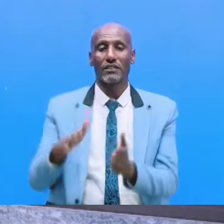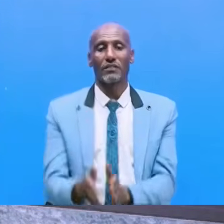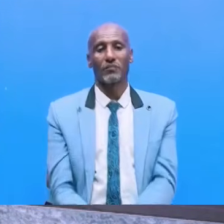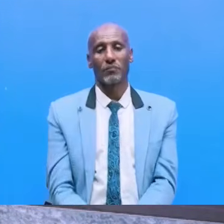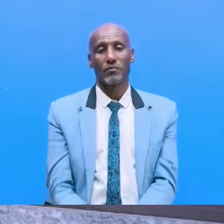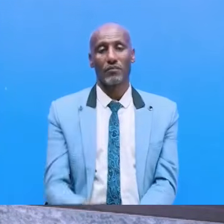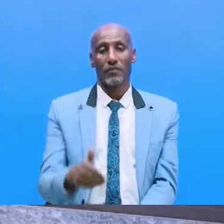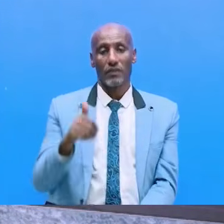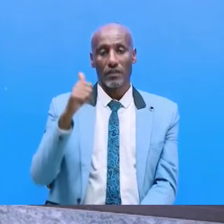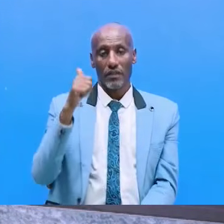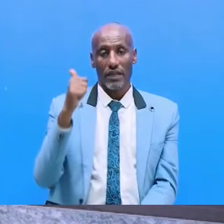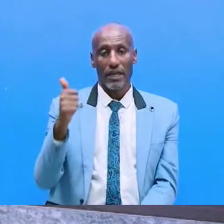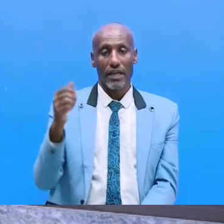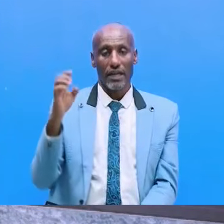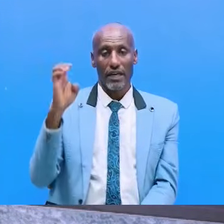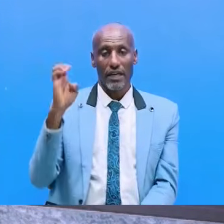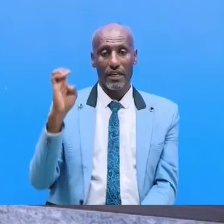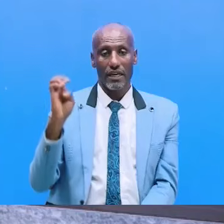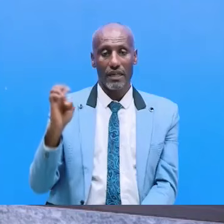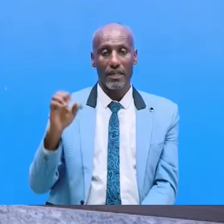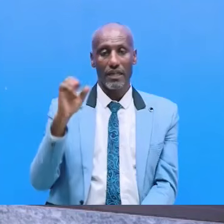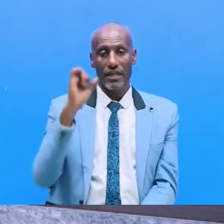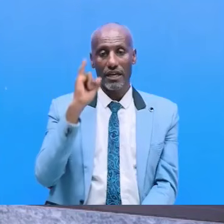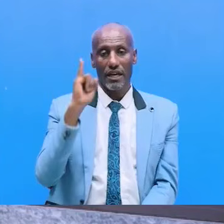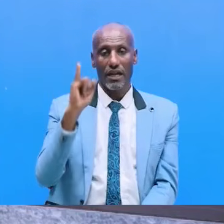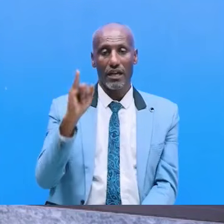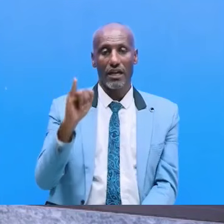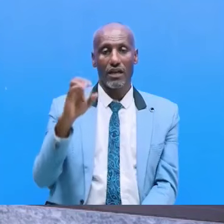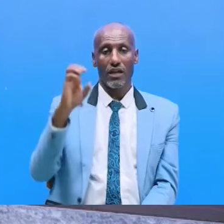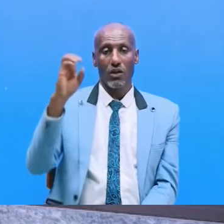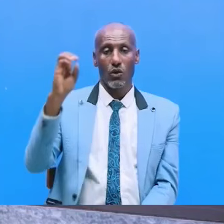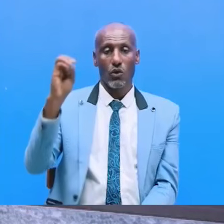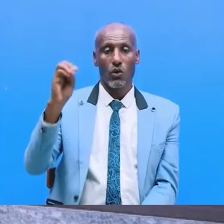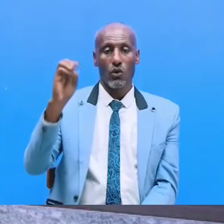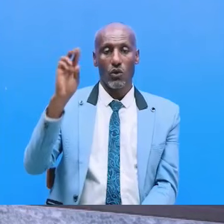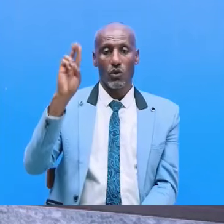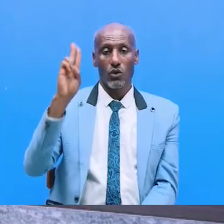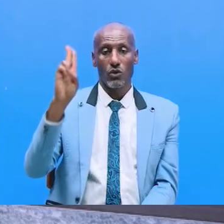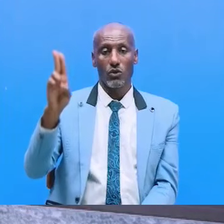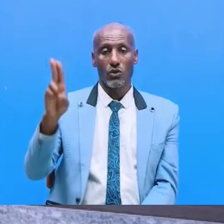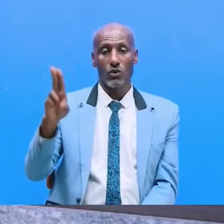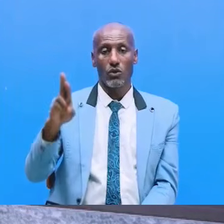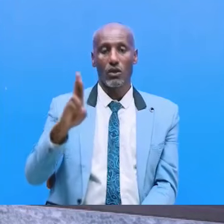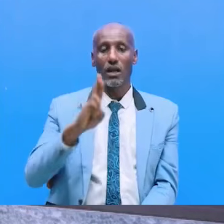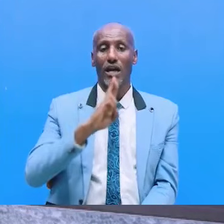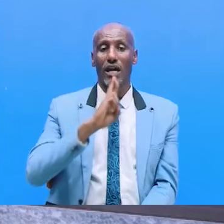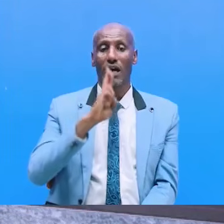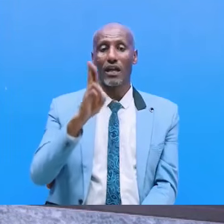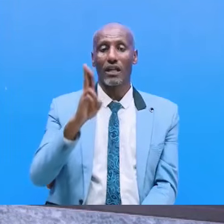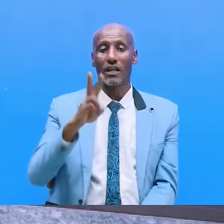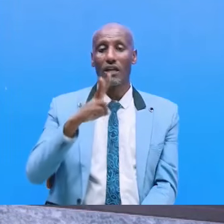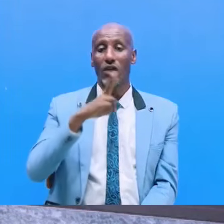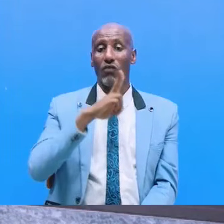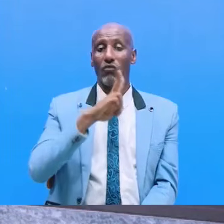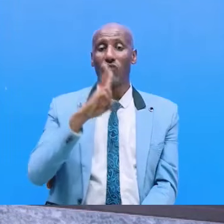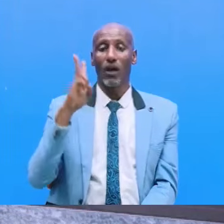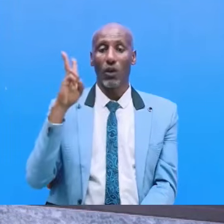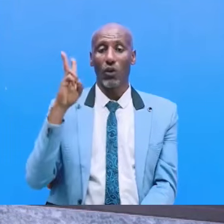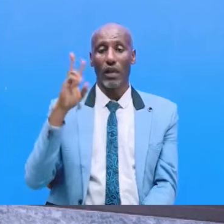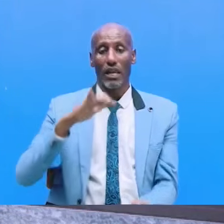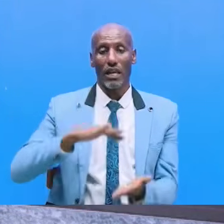A, E, I, O, U. This is an example of